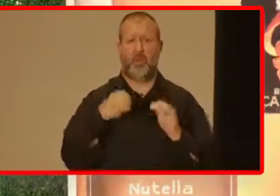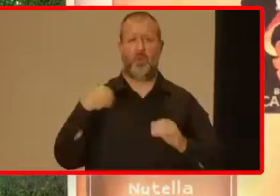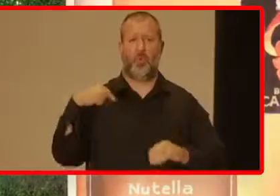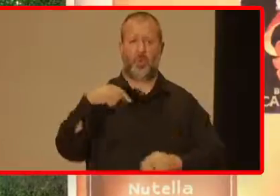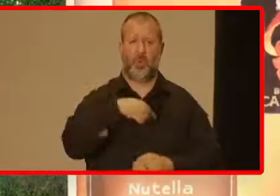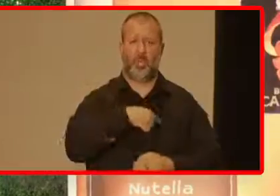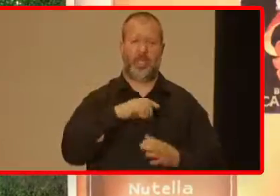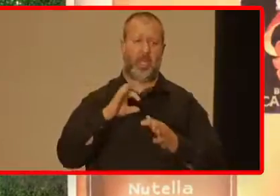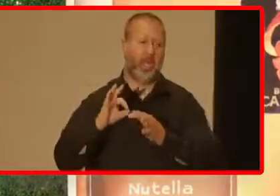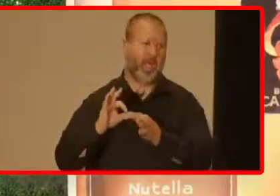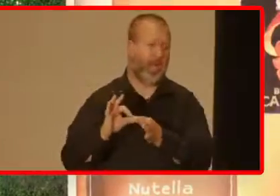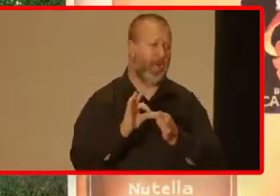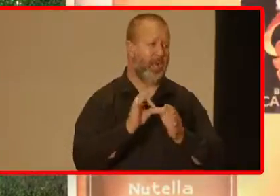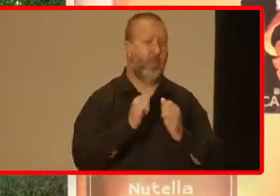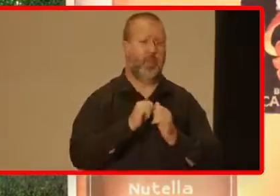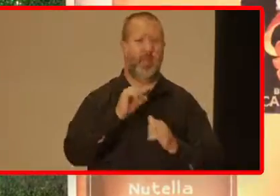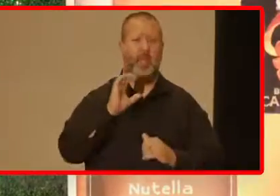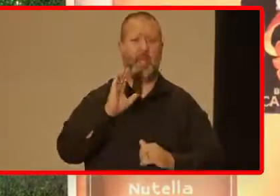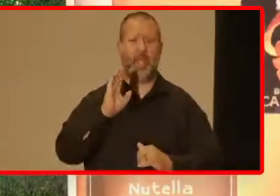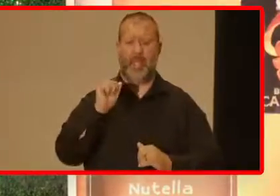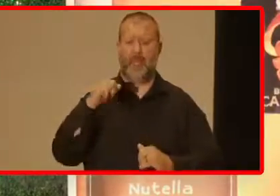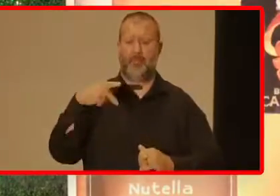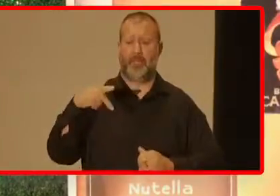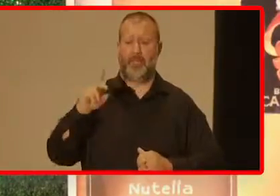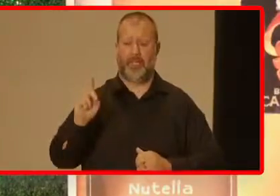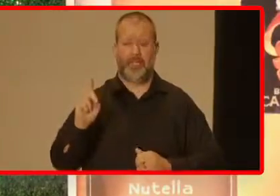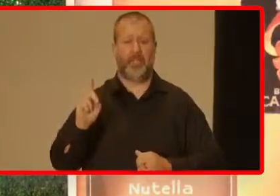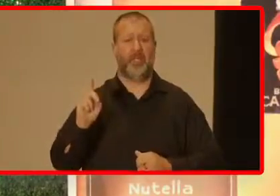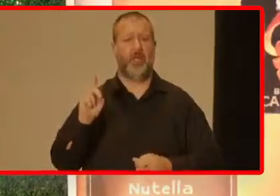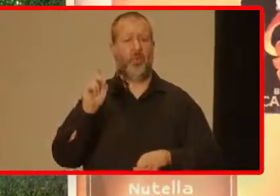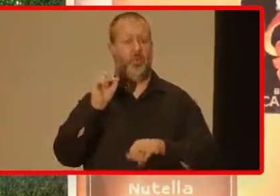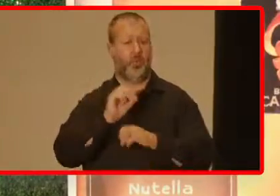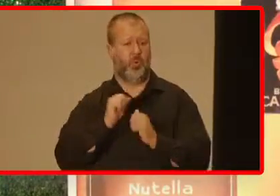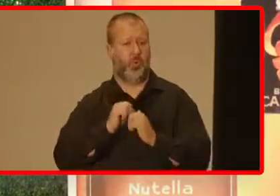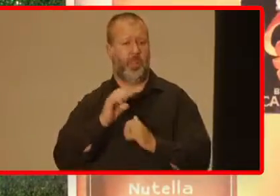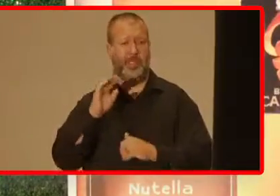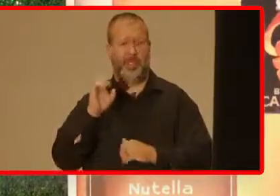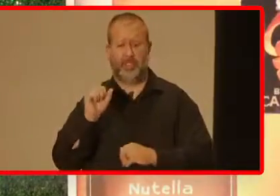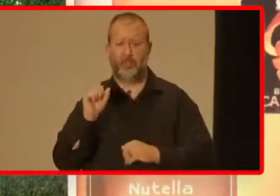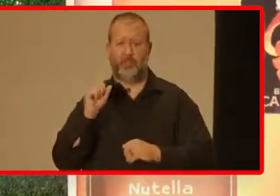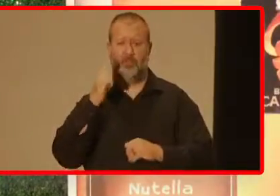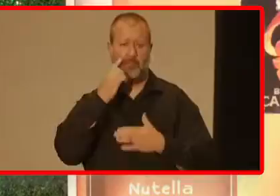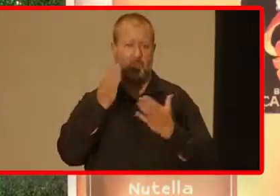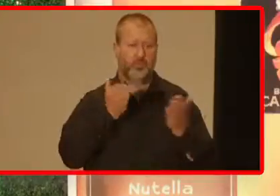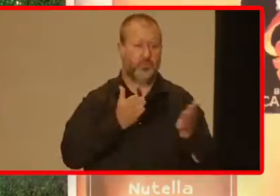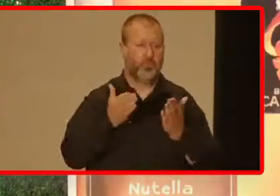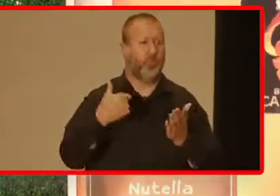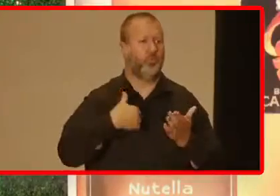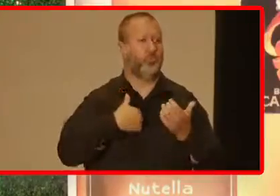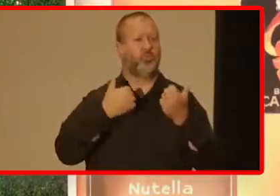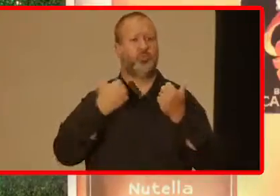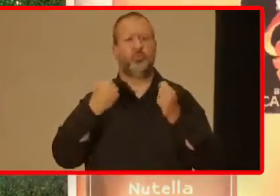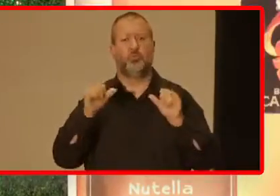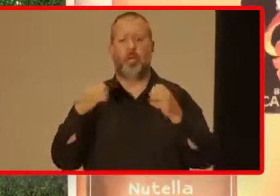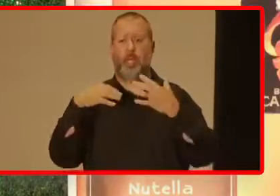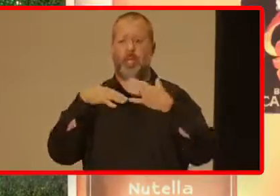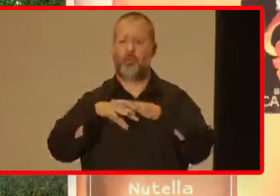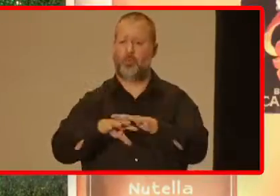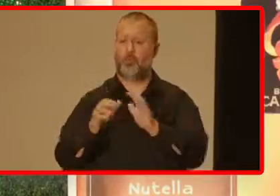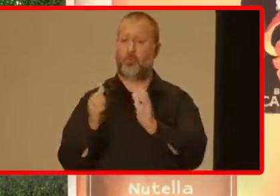are collaborating with APD. We're working together with cases. We're working together to find services. We're trying to integrate